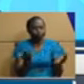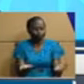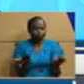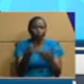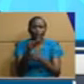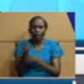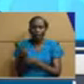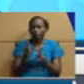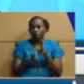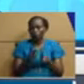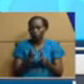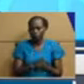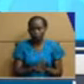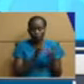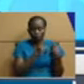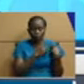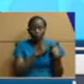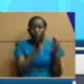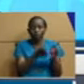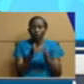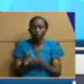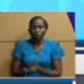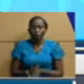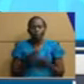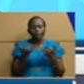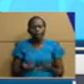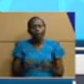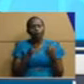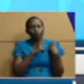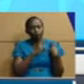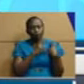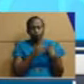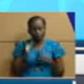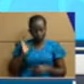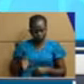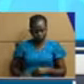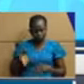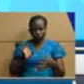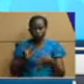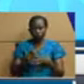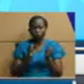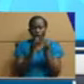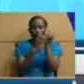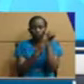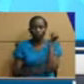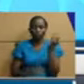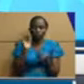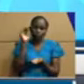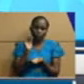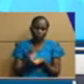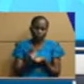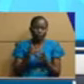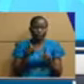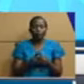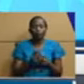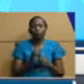Now, the redistributive character of social protection plays an important role in poverty reduction and